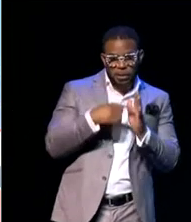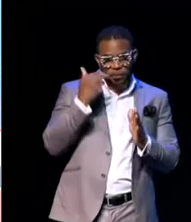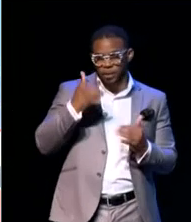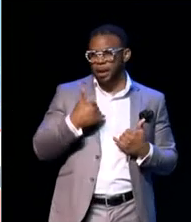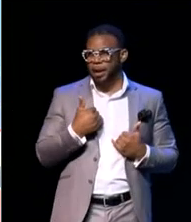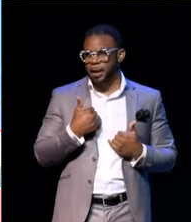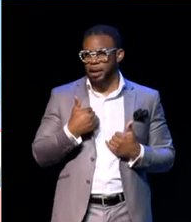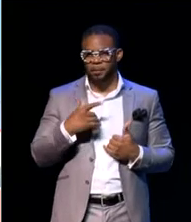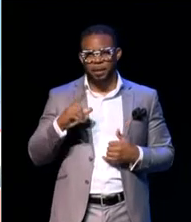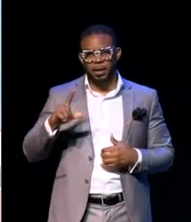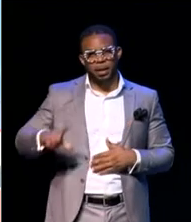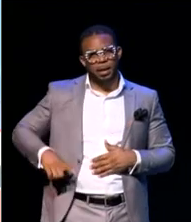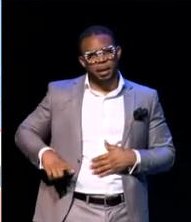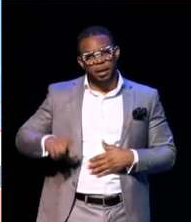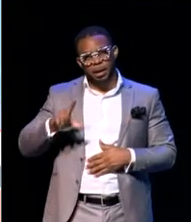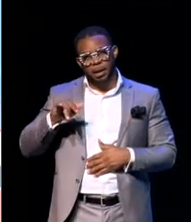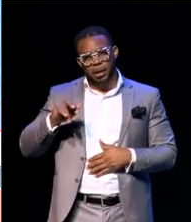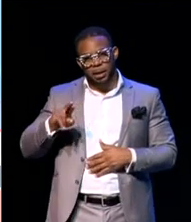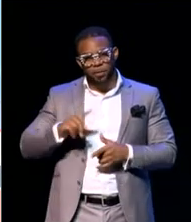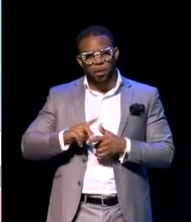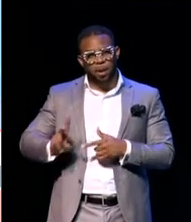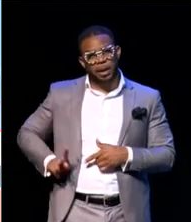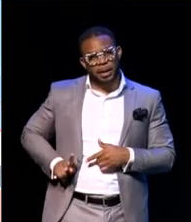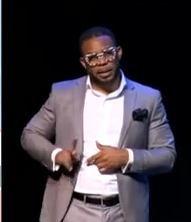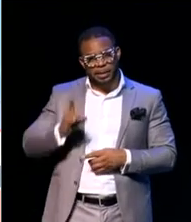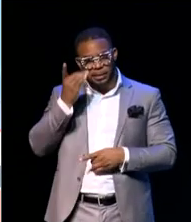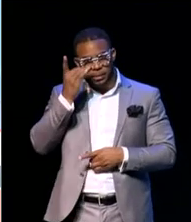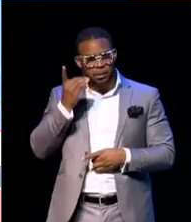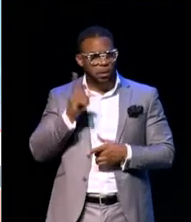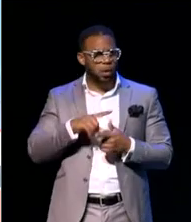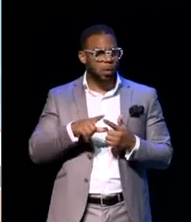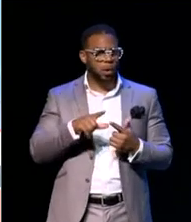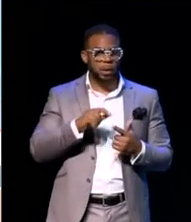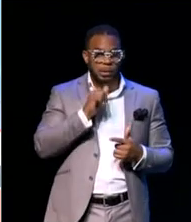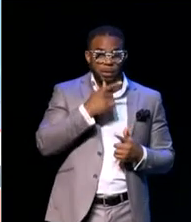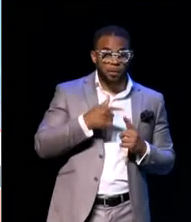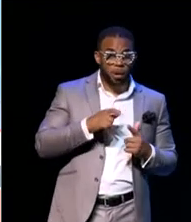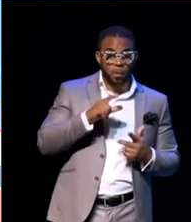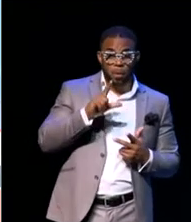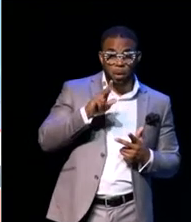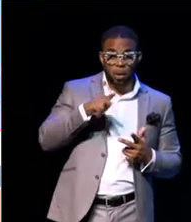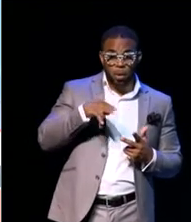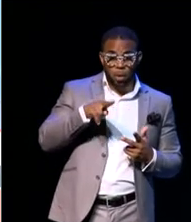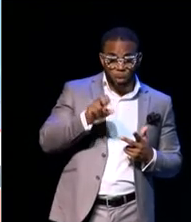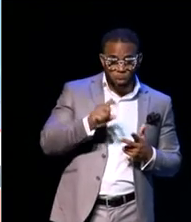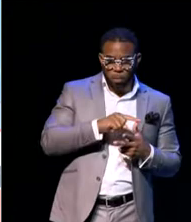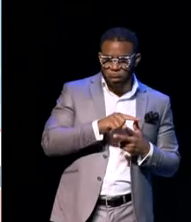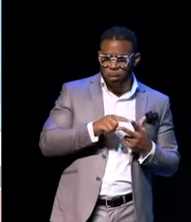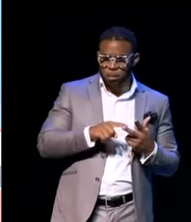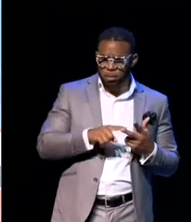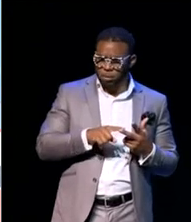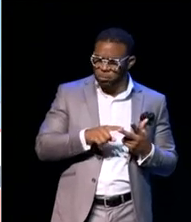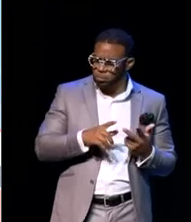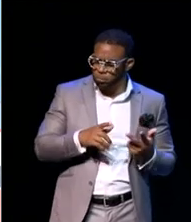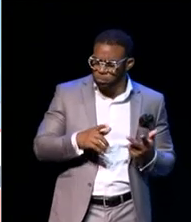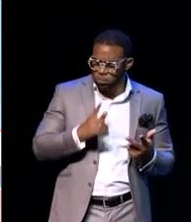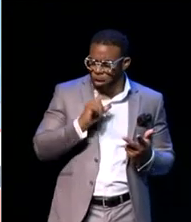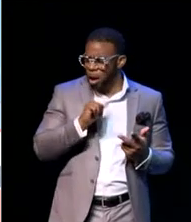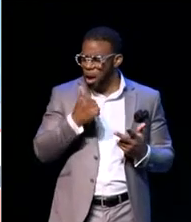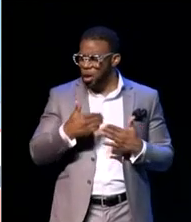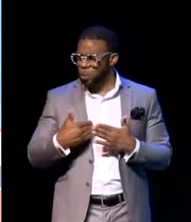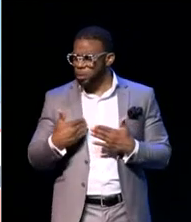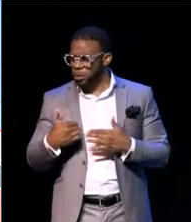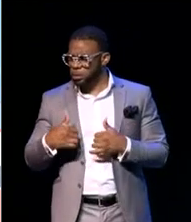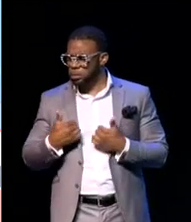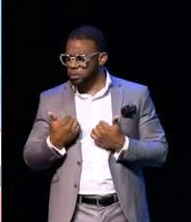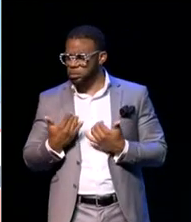have liver disease or kidney disease, or you're suffering from lupus. I mean, if there are other